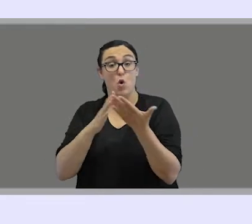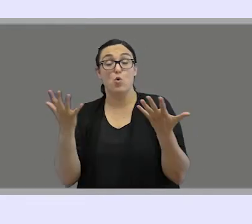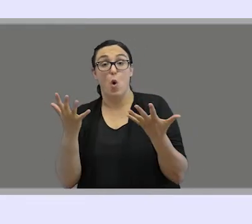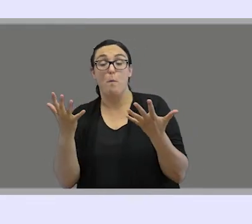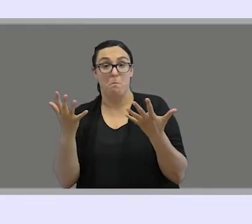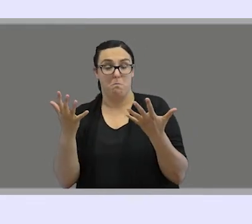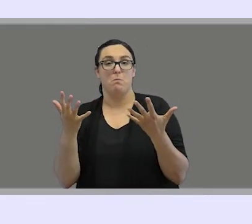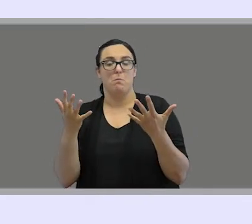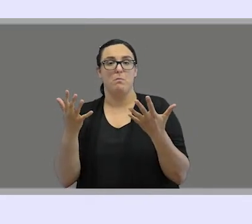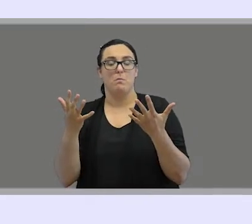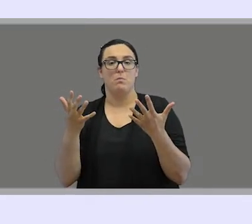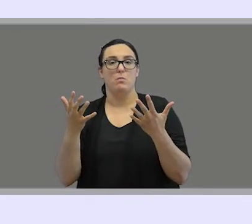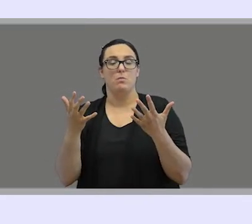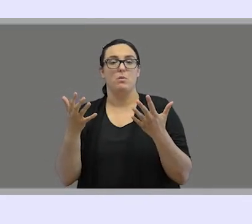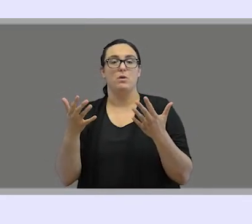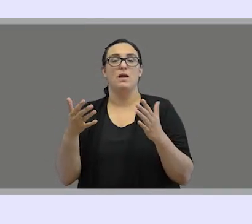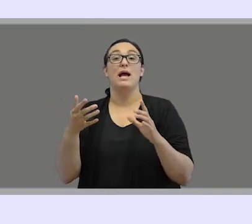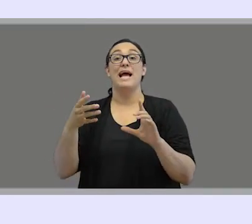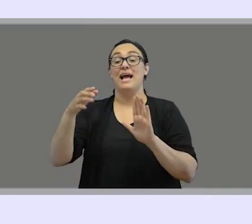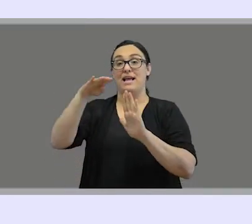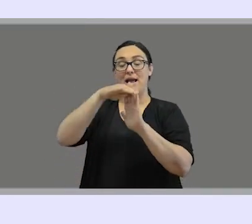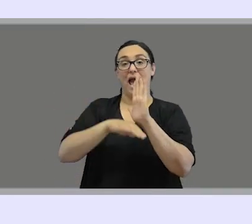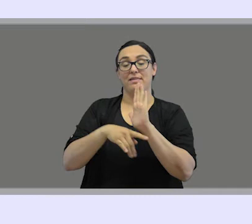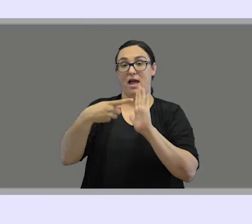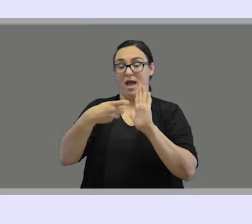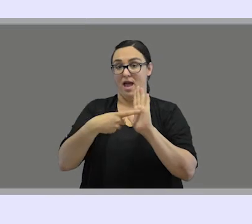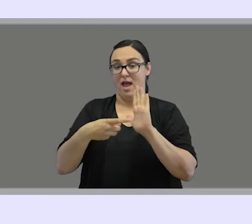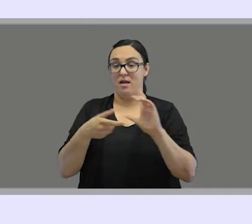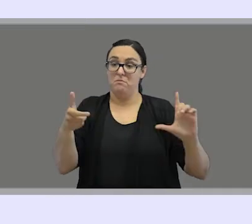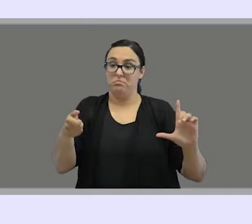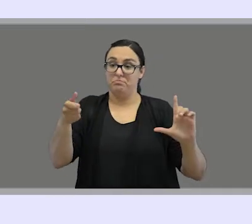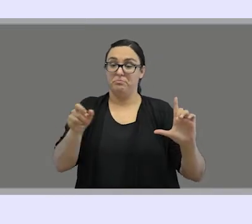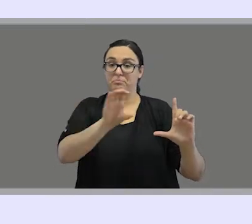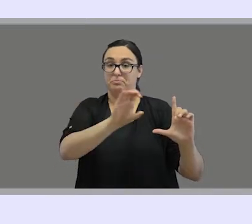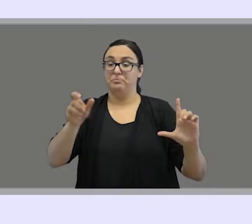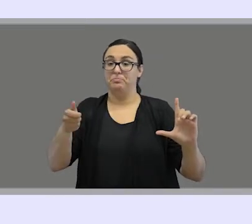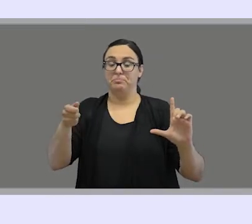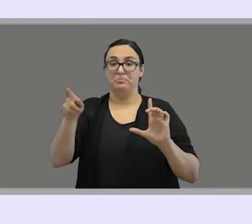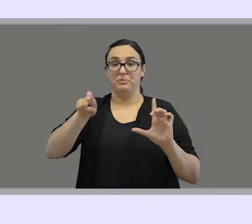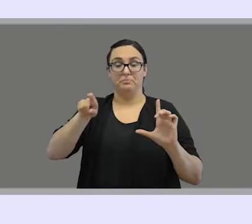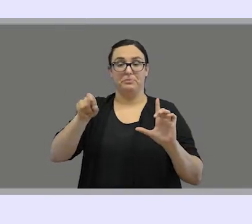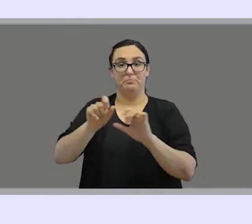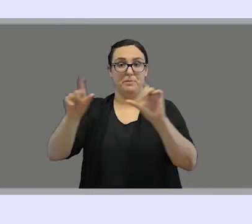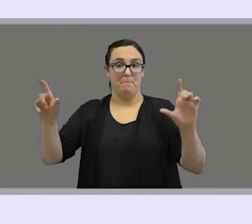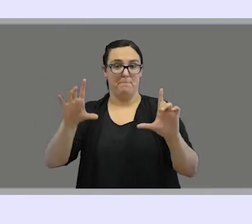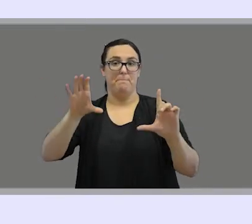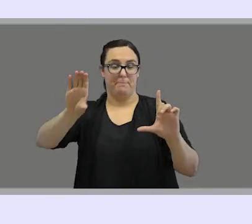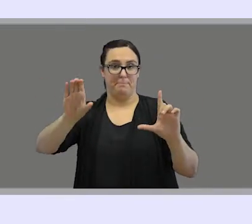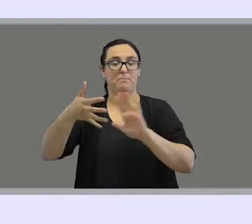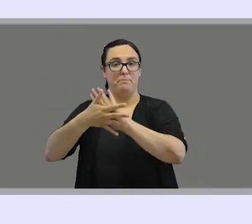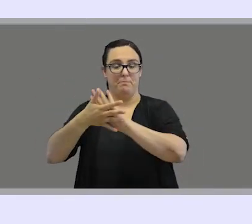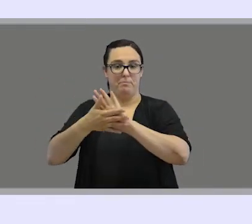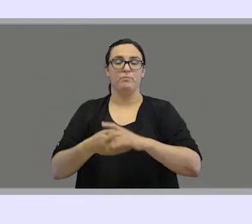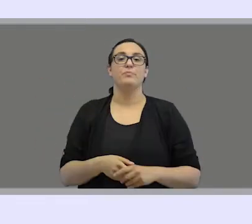be granted through video on demand. Another difference in the quality of the